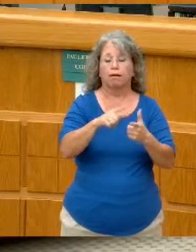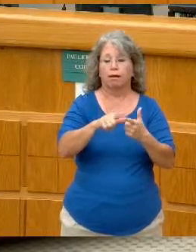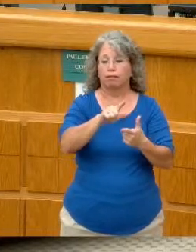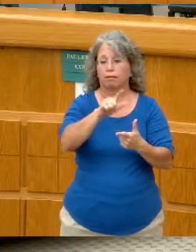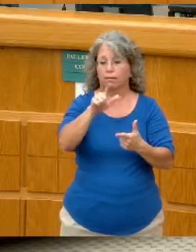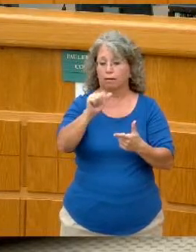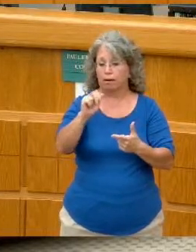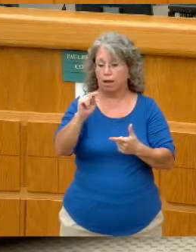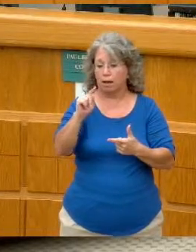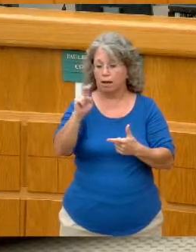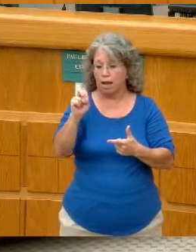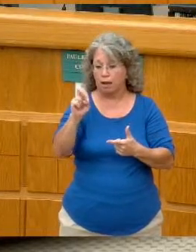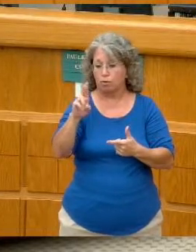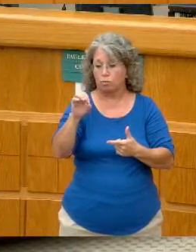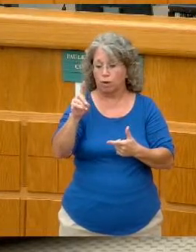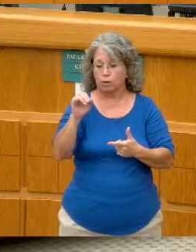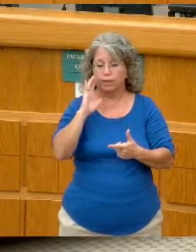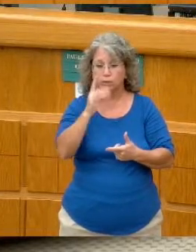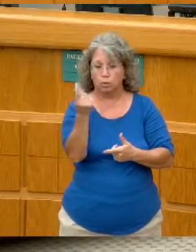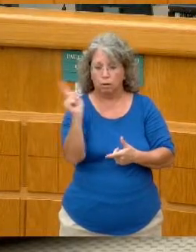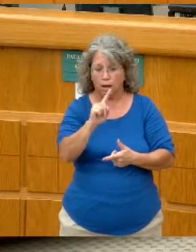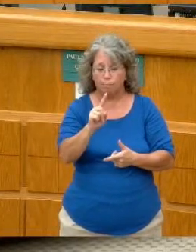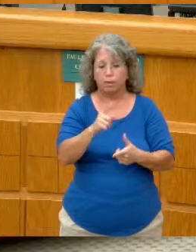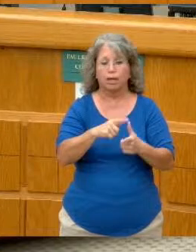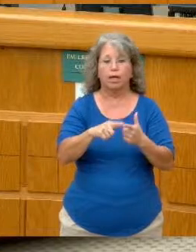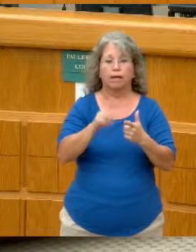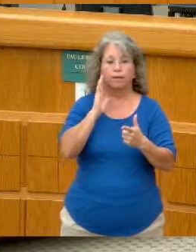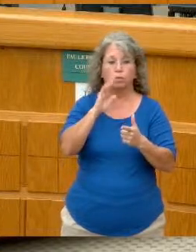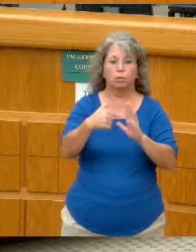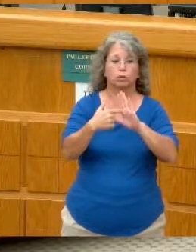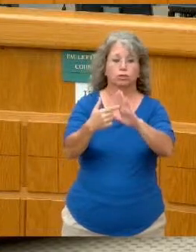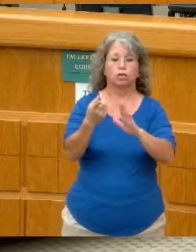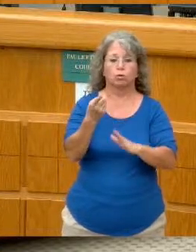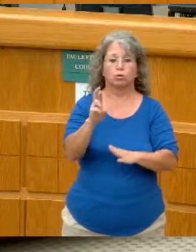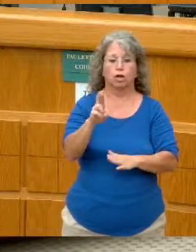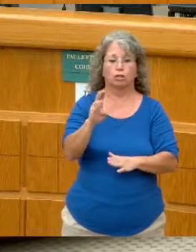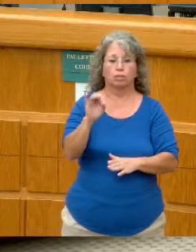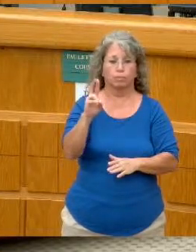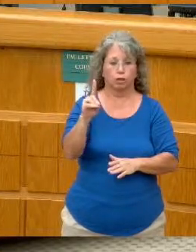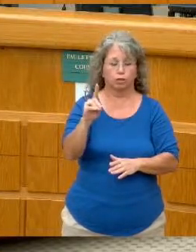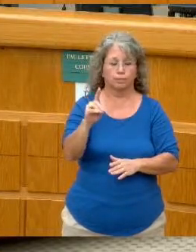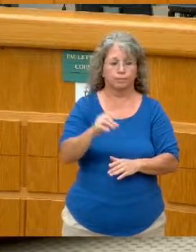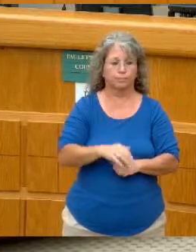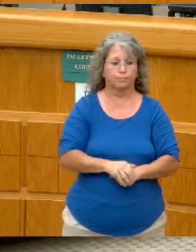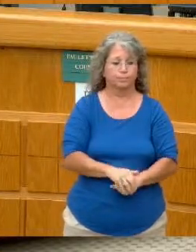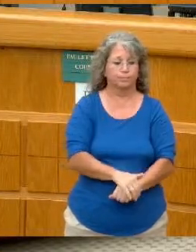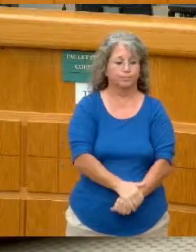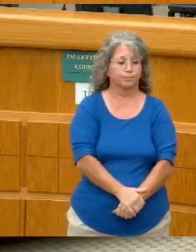and then we're going to have Dr. Bird live from a WebEx location.